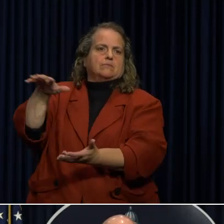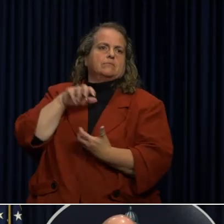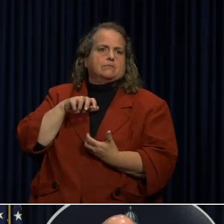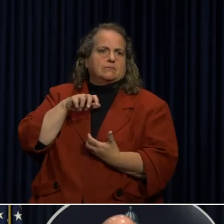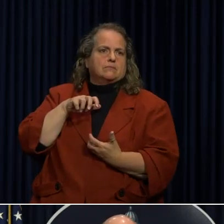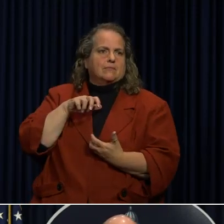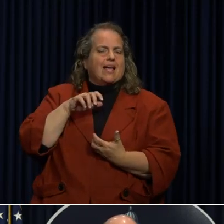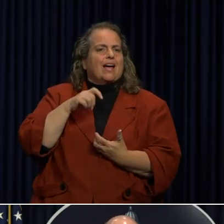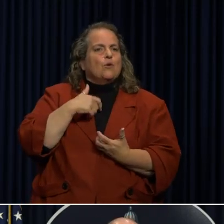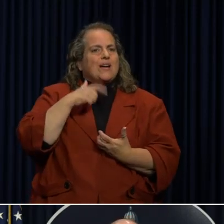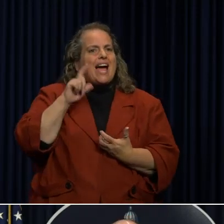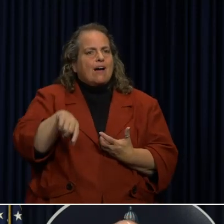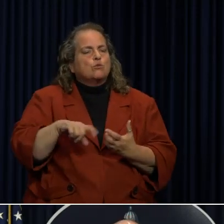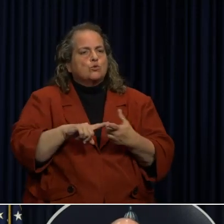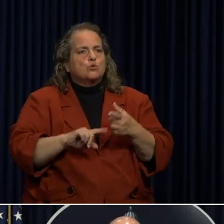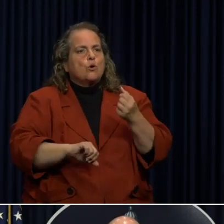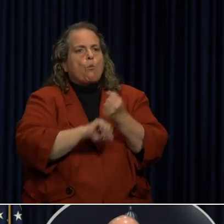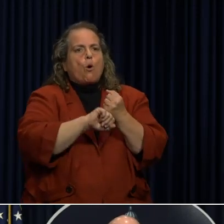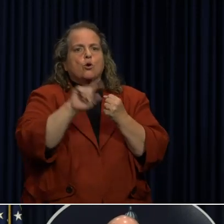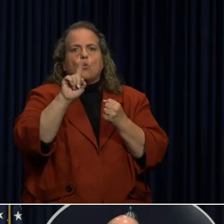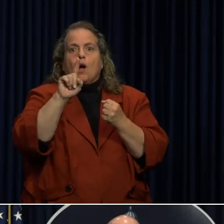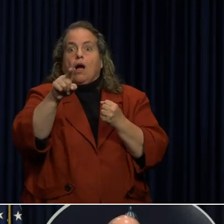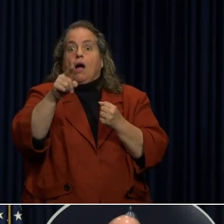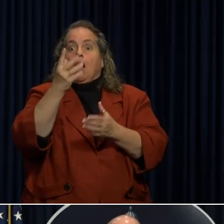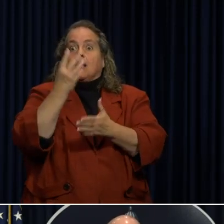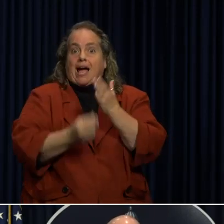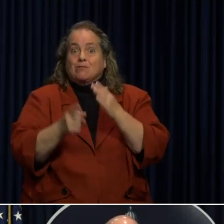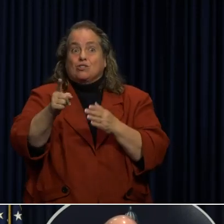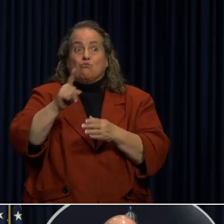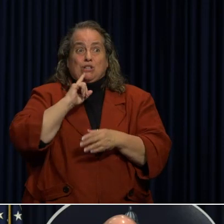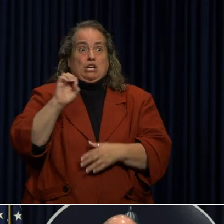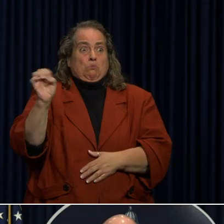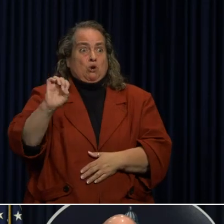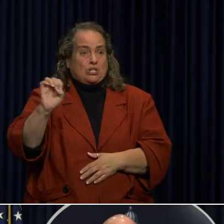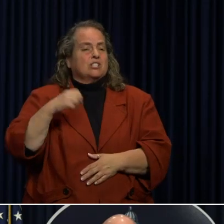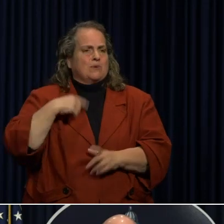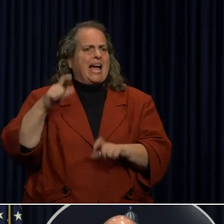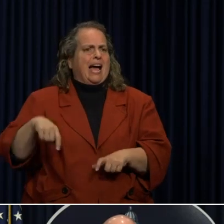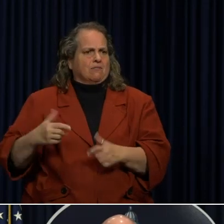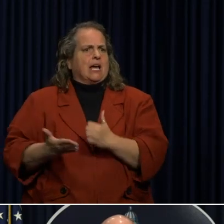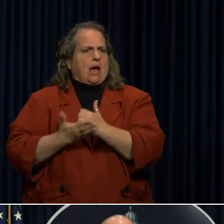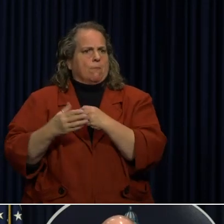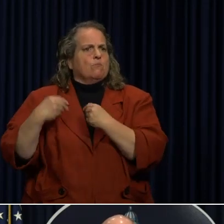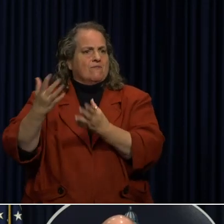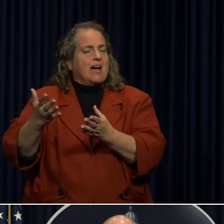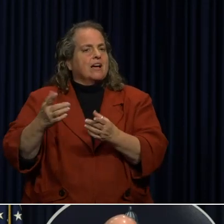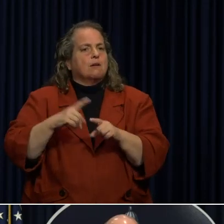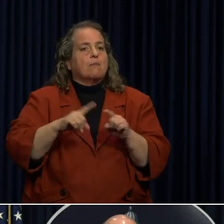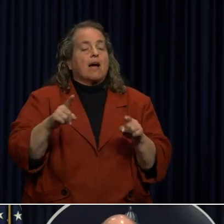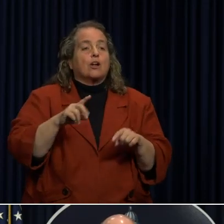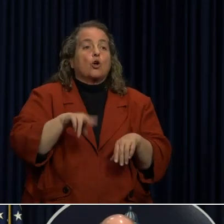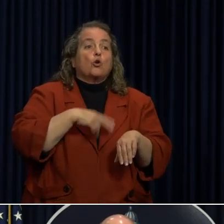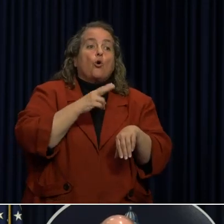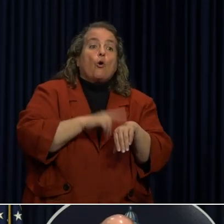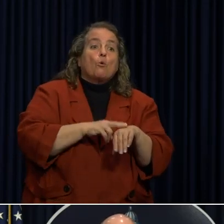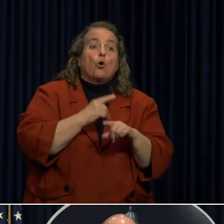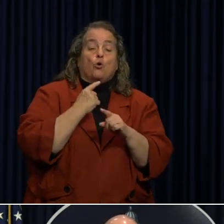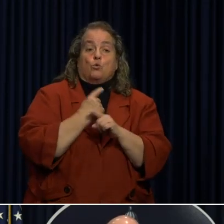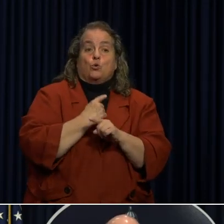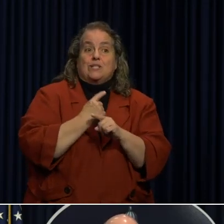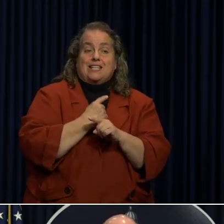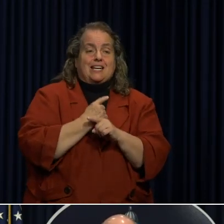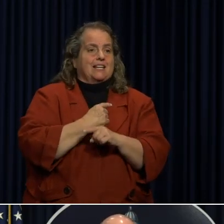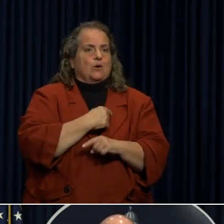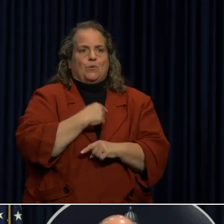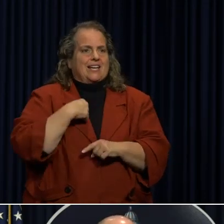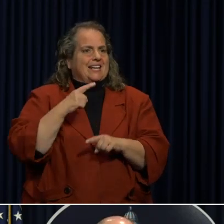where there are critical gaps. But it's not intended, an emergency response system, to be the normal routine to get resources to